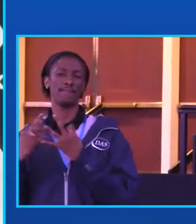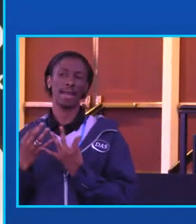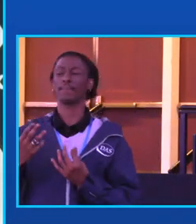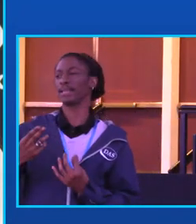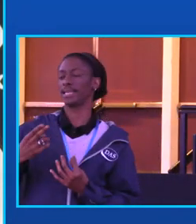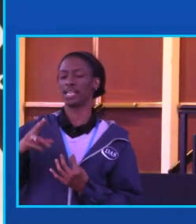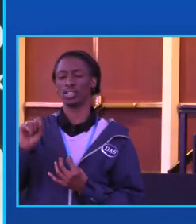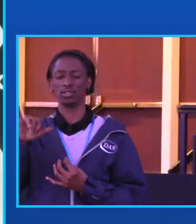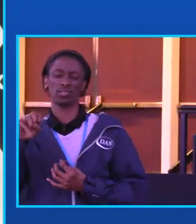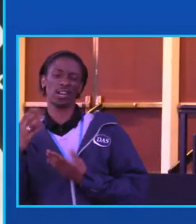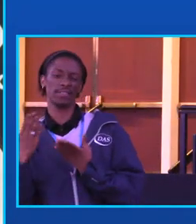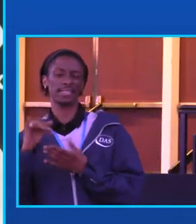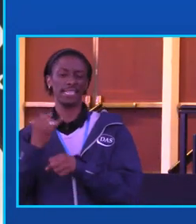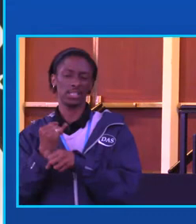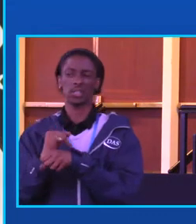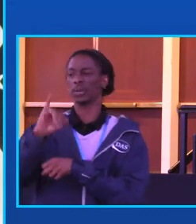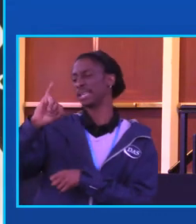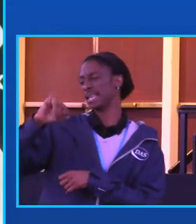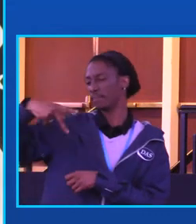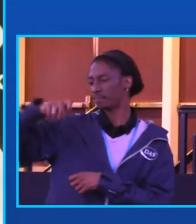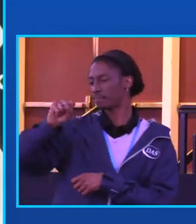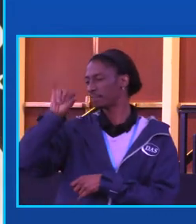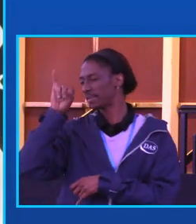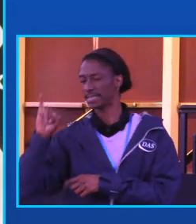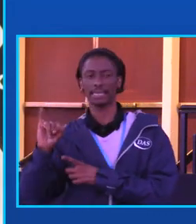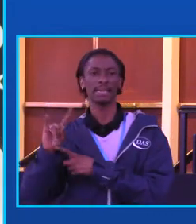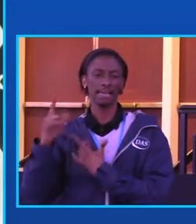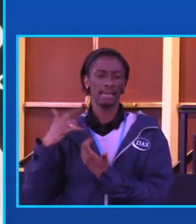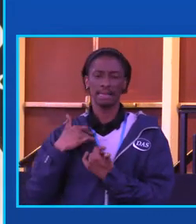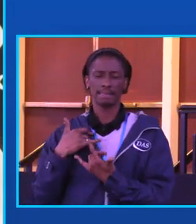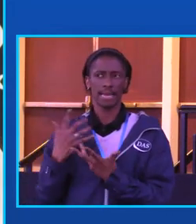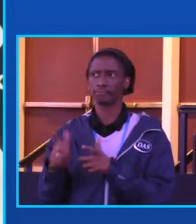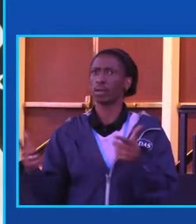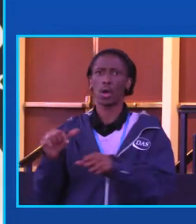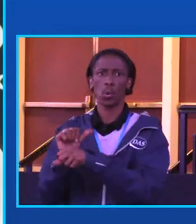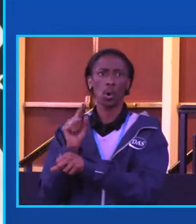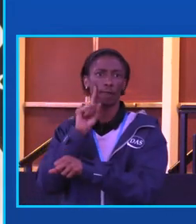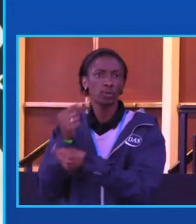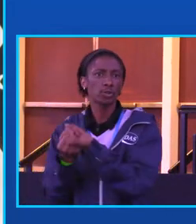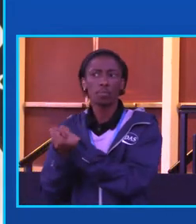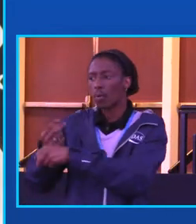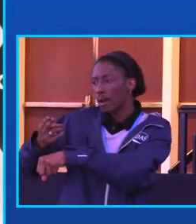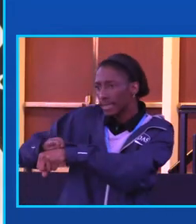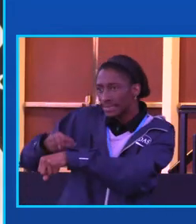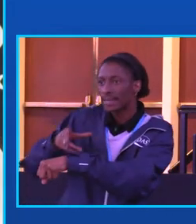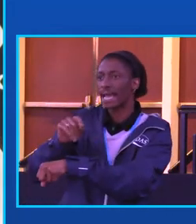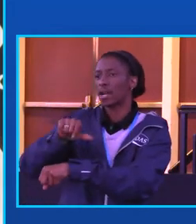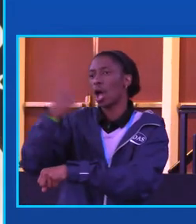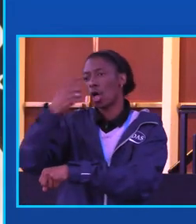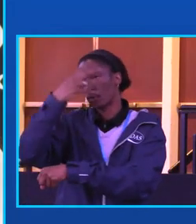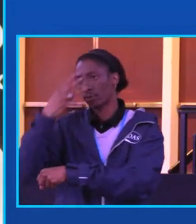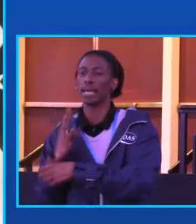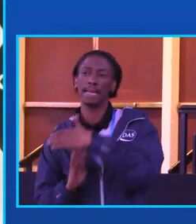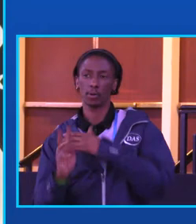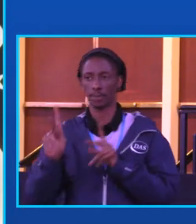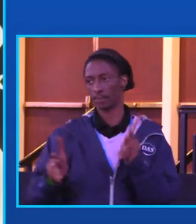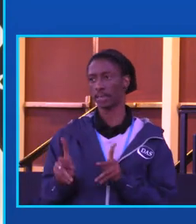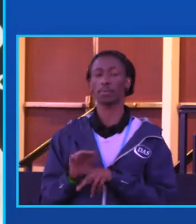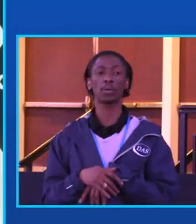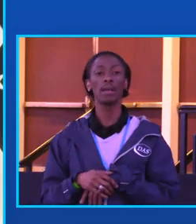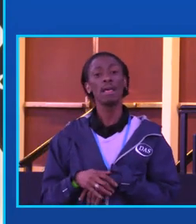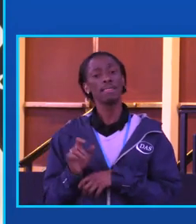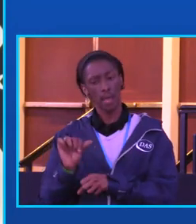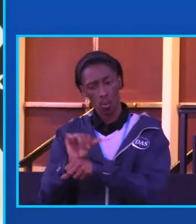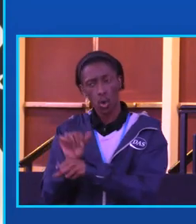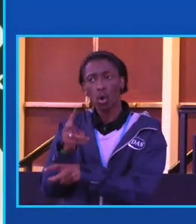IFSI, has been doing tremendous work on a shoestring budget to support Haitian and other border migrants. They work tirelessly to ensure